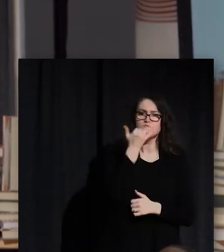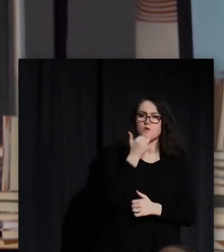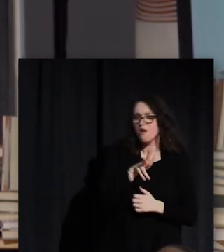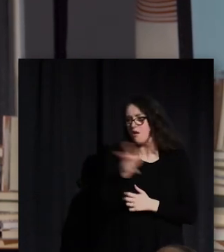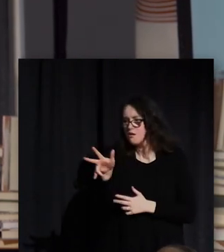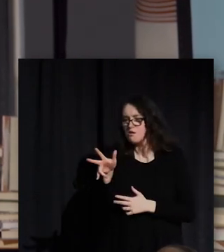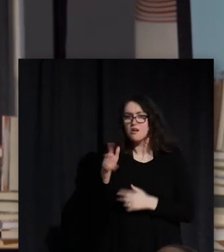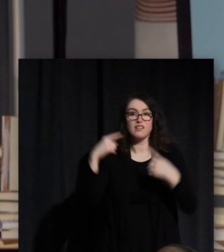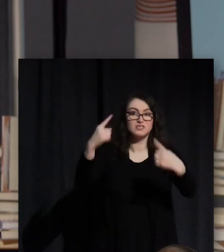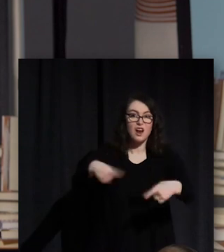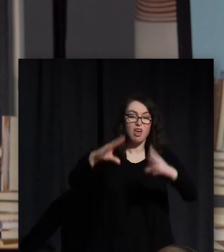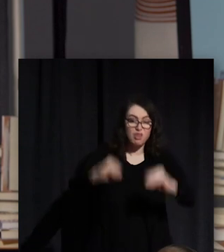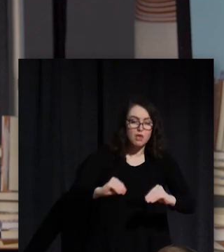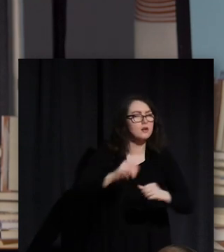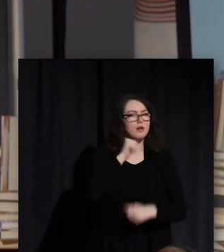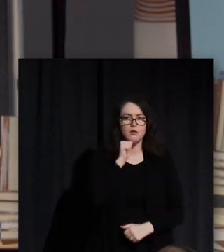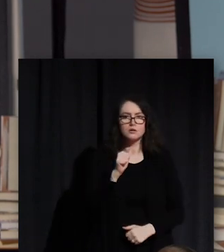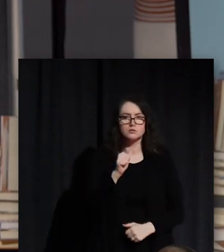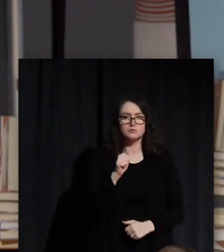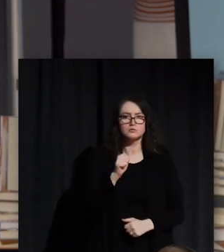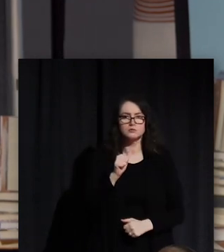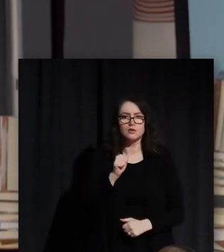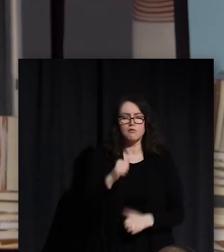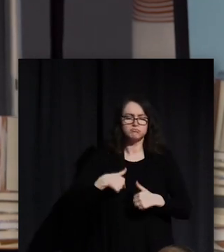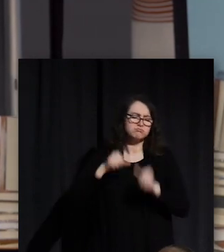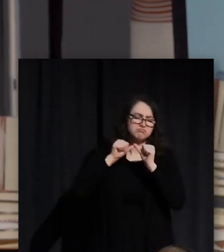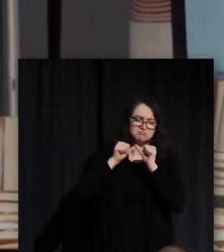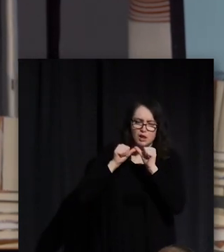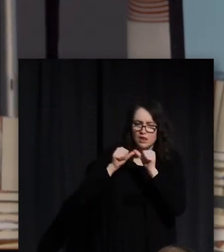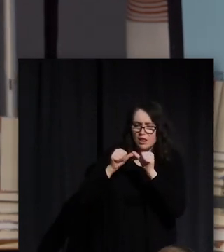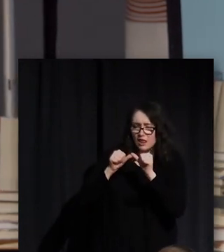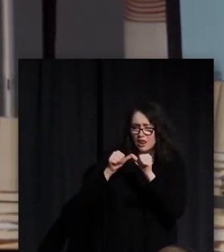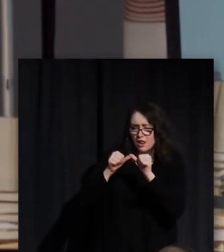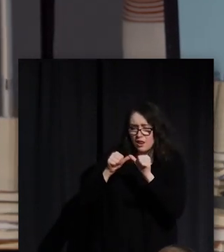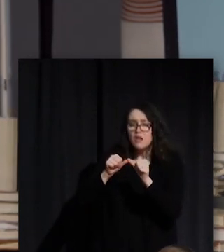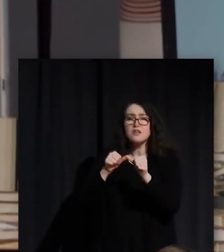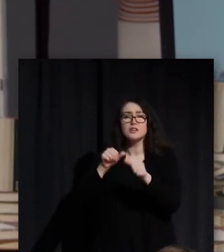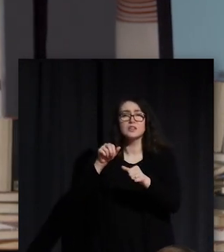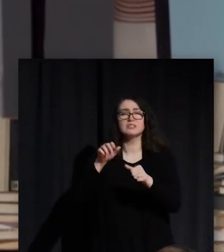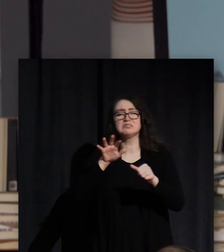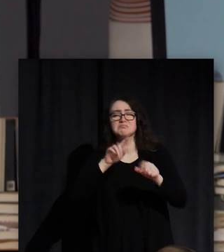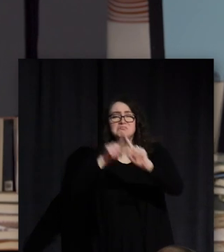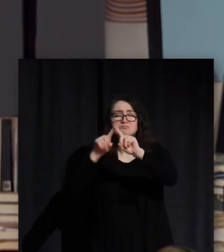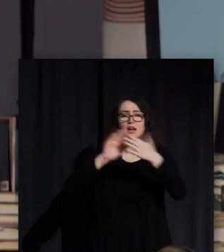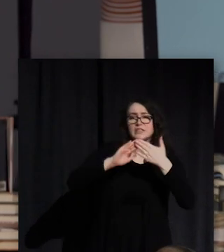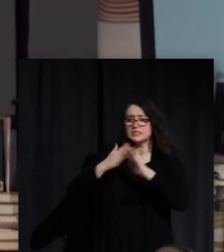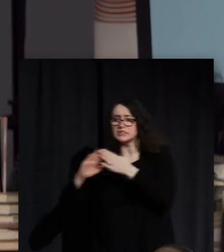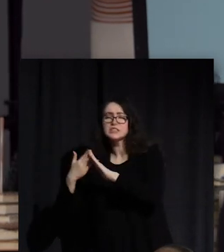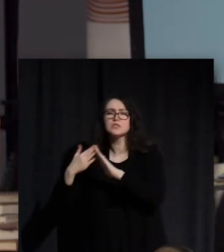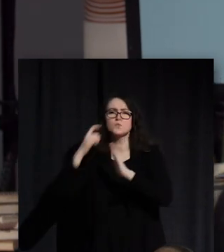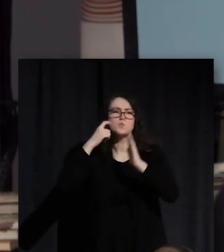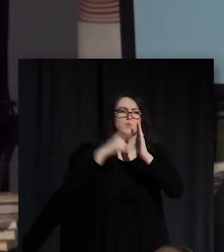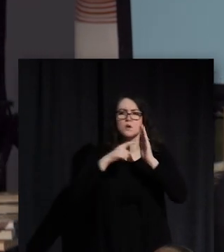flat tire. I ride through Jamestown and Williamsburg, passing Revolutionary War reenactments with children playing